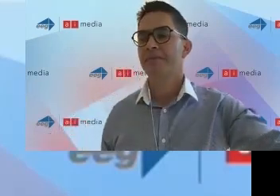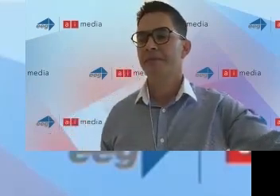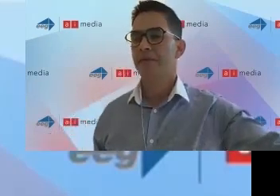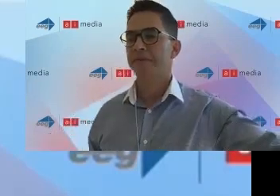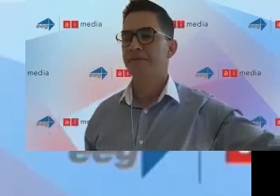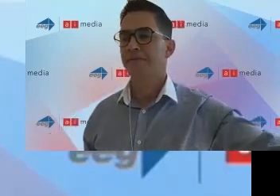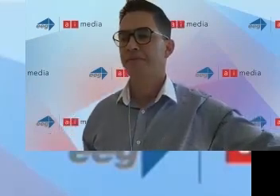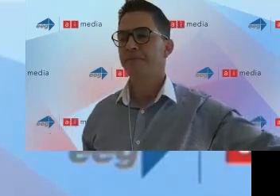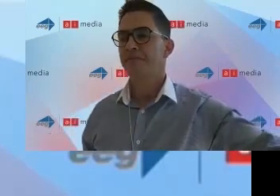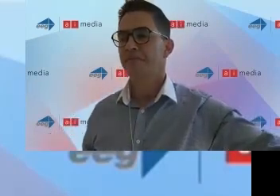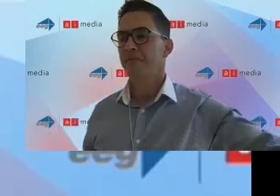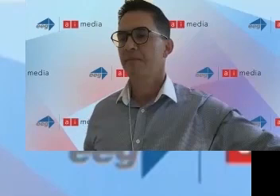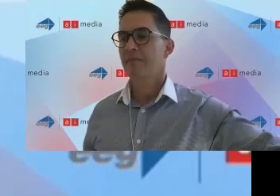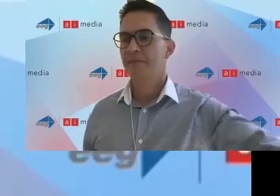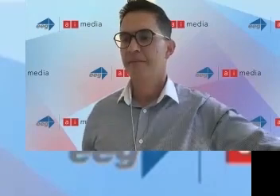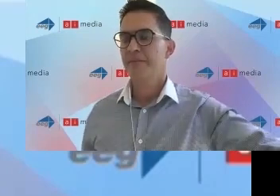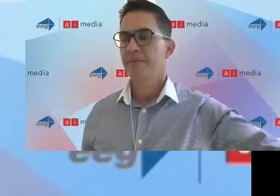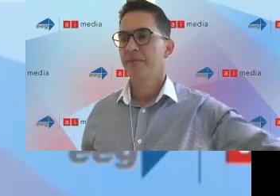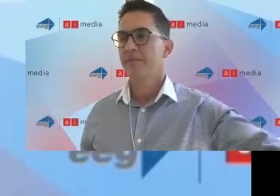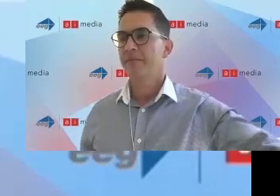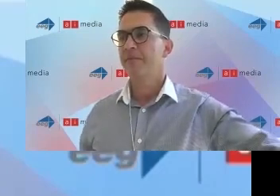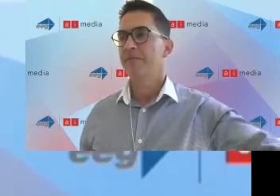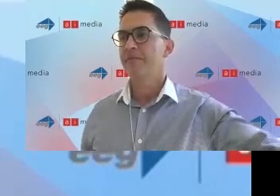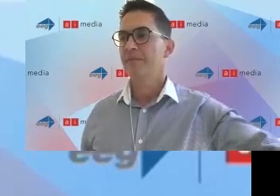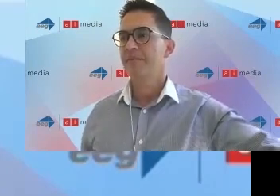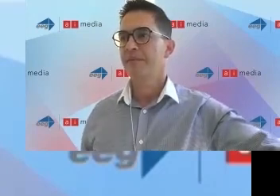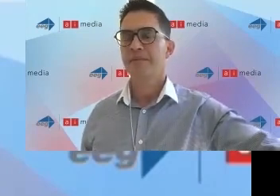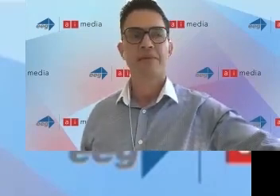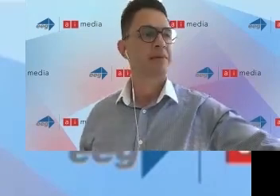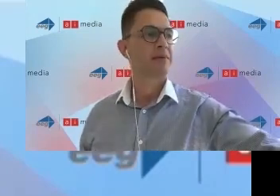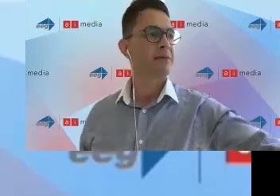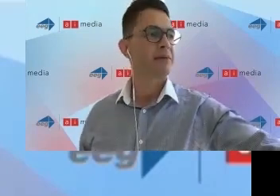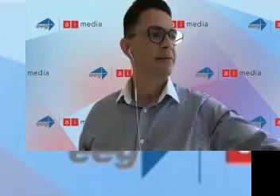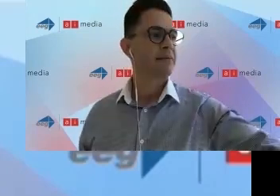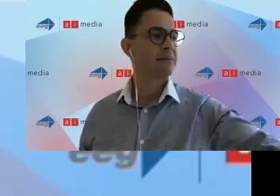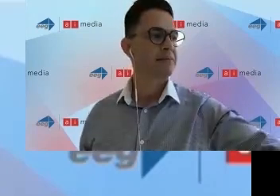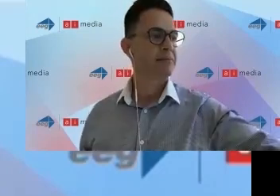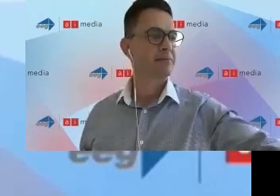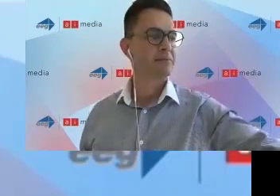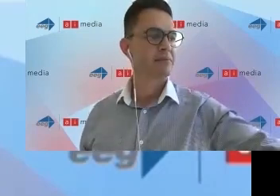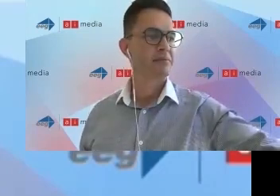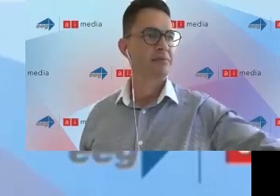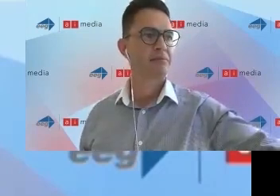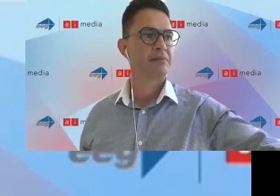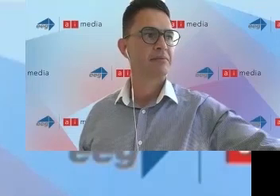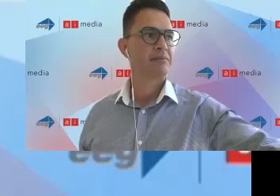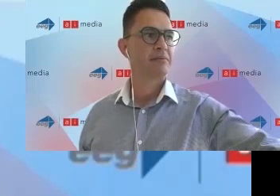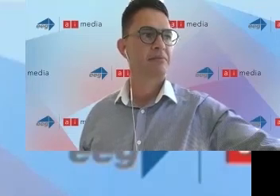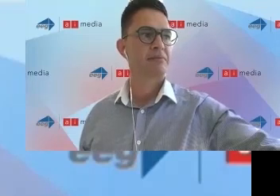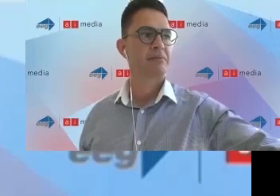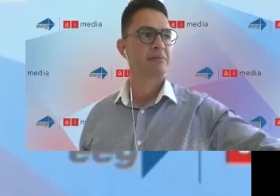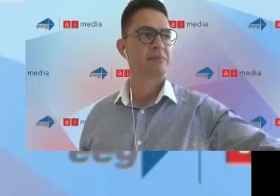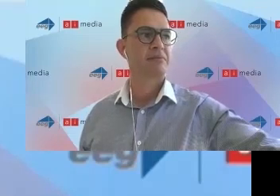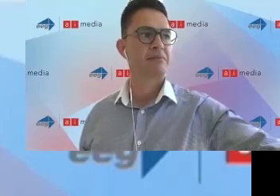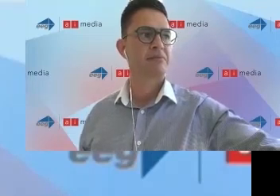and Australian ASX listed companies as they've pursued growth in Asia and the Americas. These companies have been focused on the application